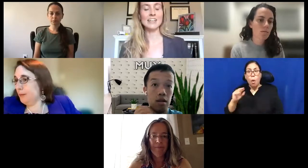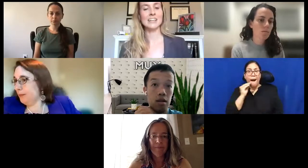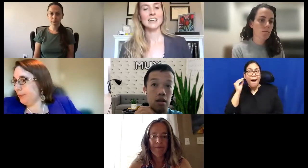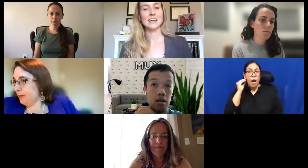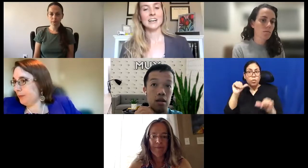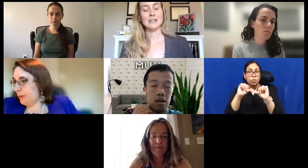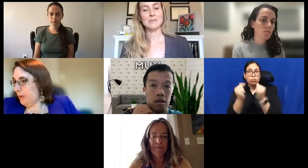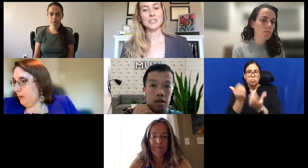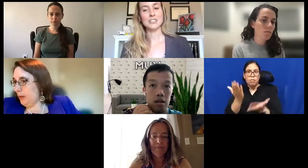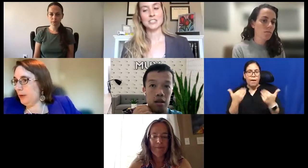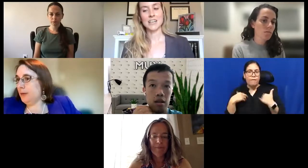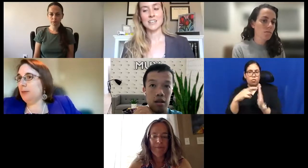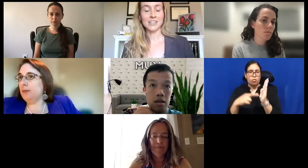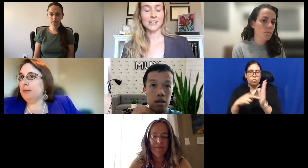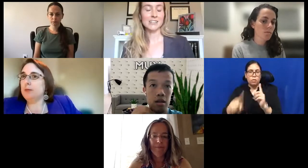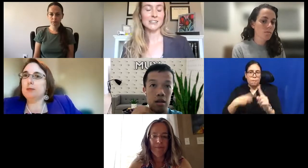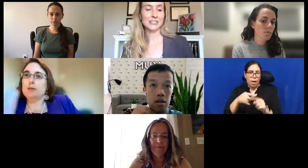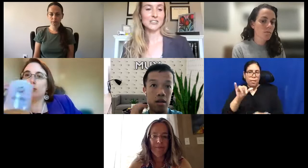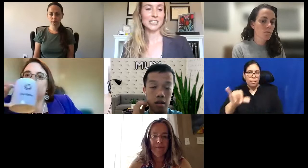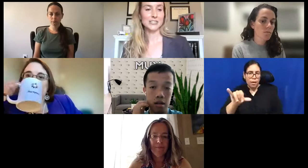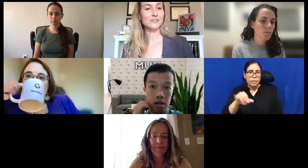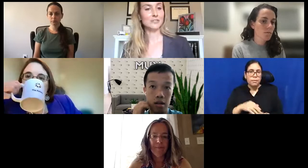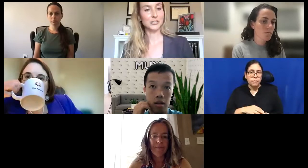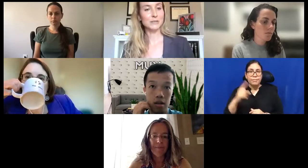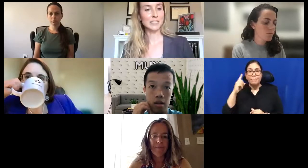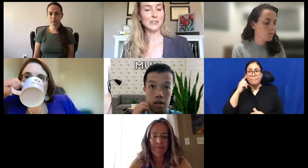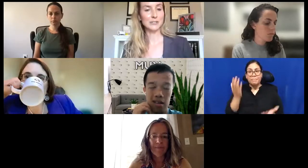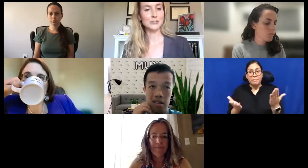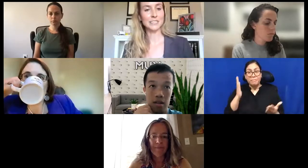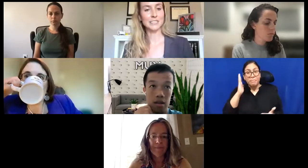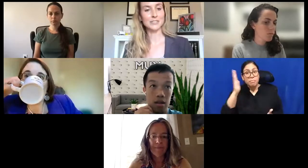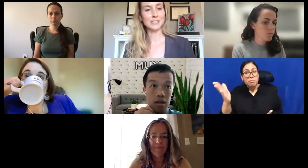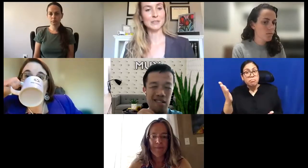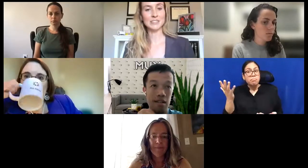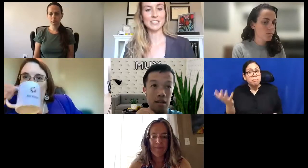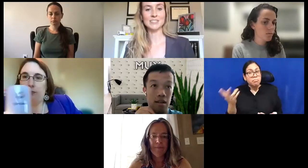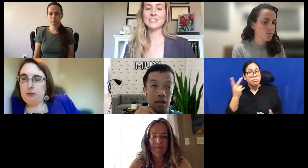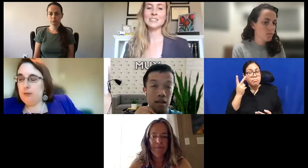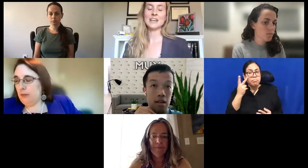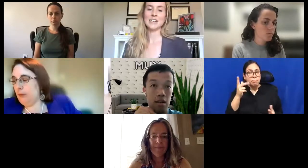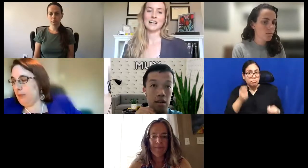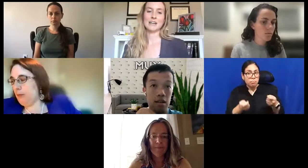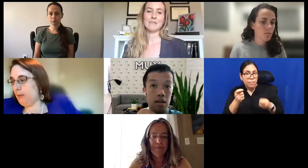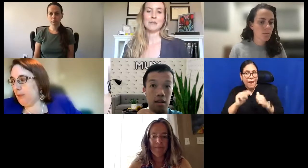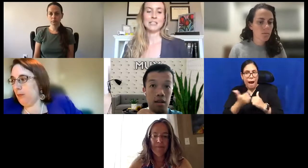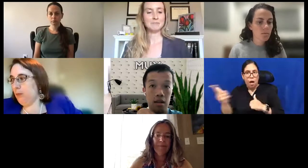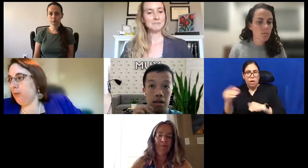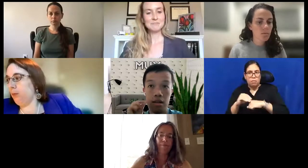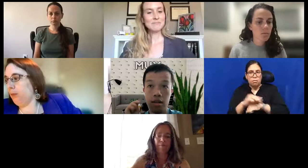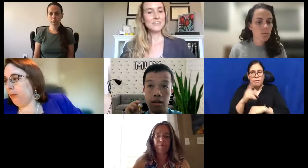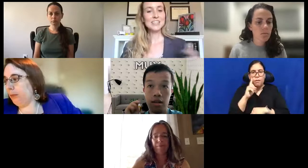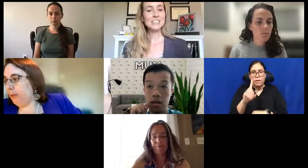about that, which I think could change in the future with how they're treated under disability rights laws.